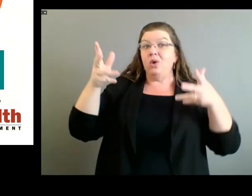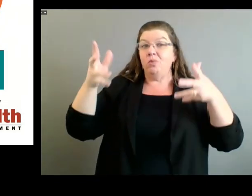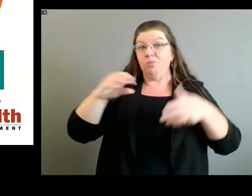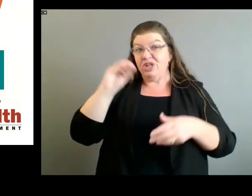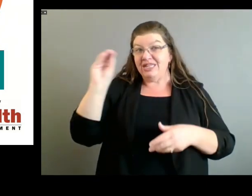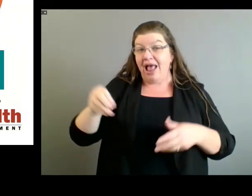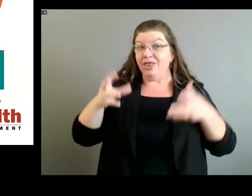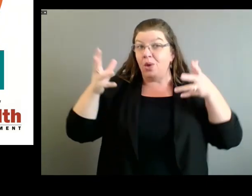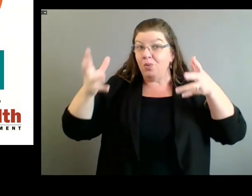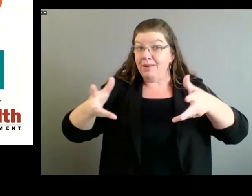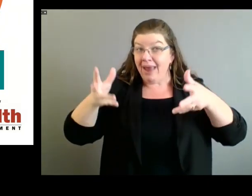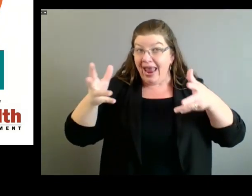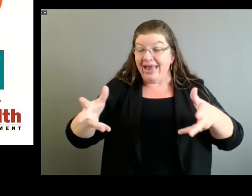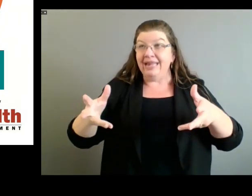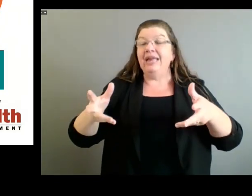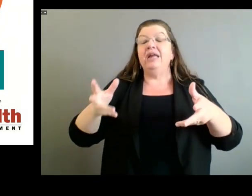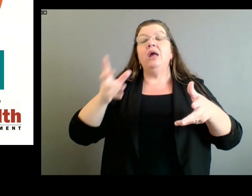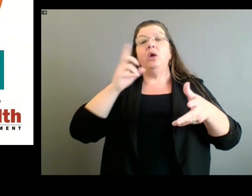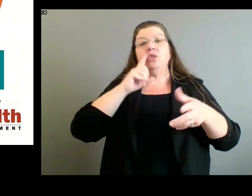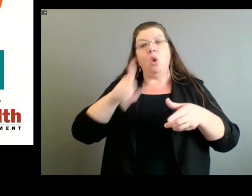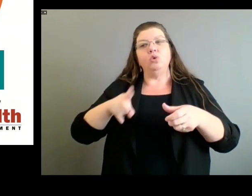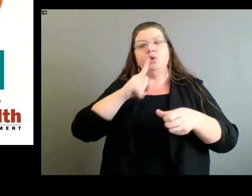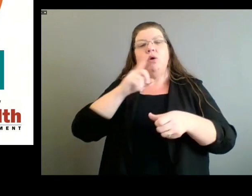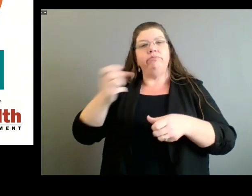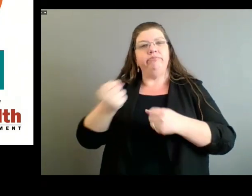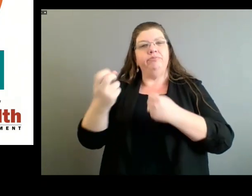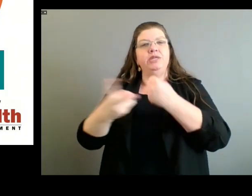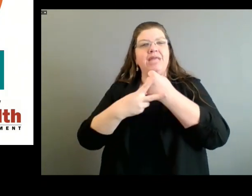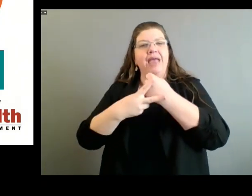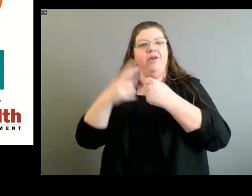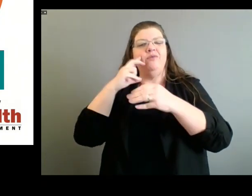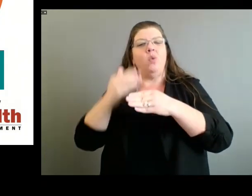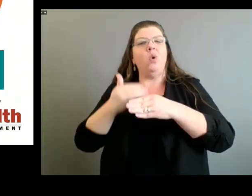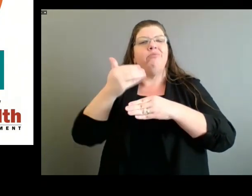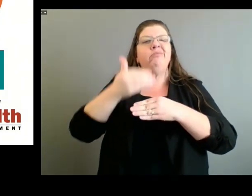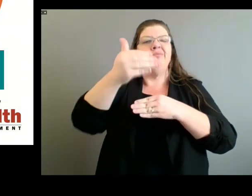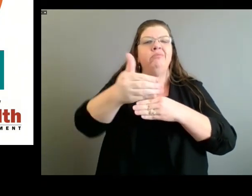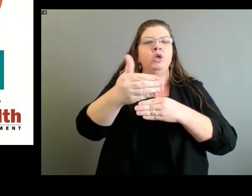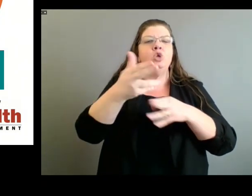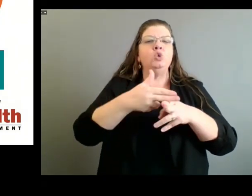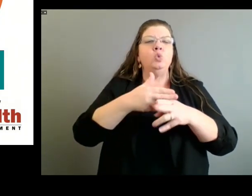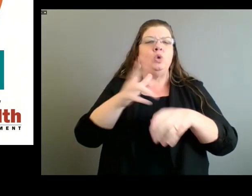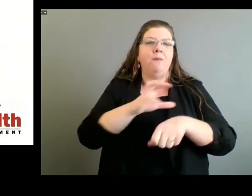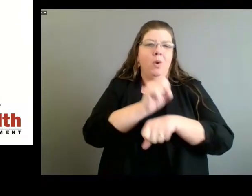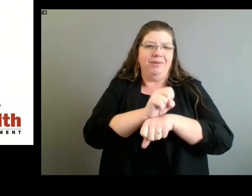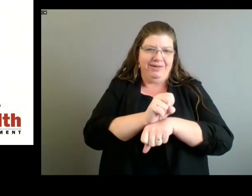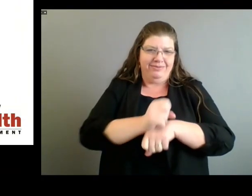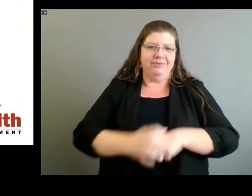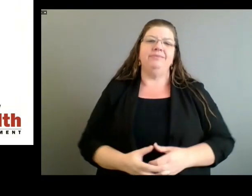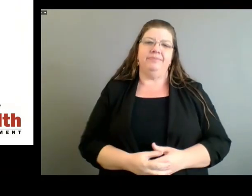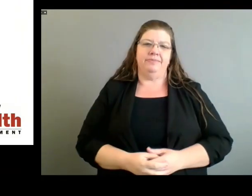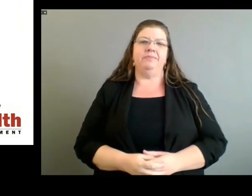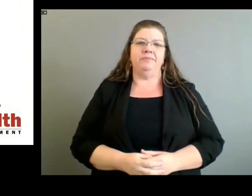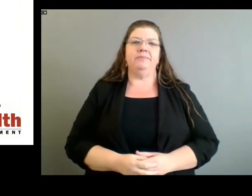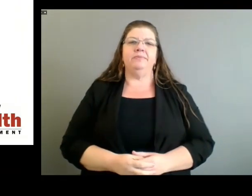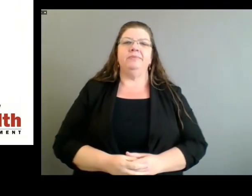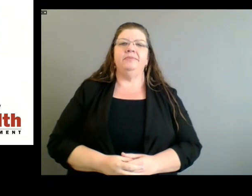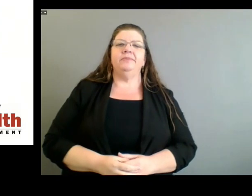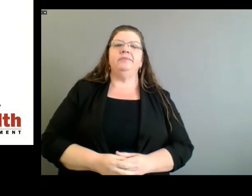16.1% of the vaccines are committed towards upcoming appointments. Next.